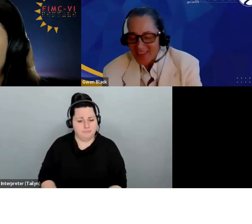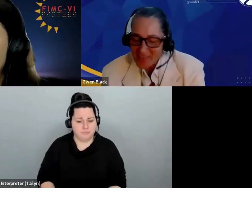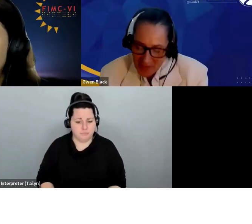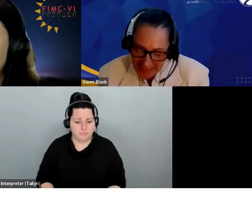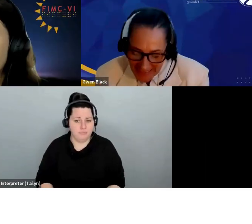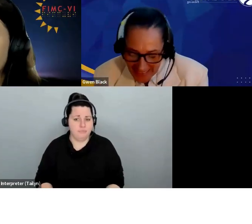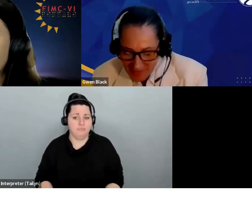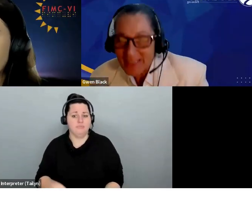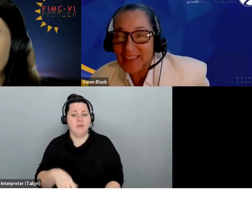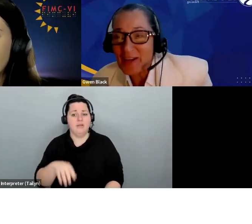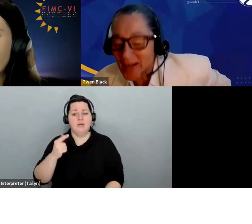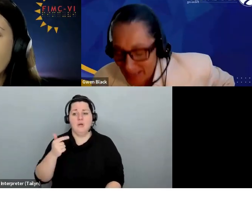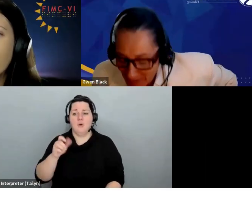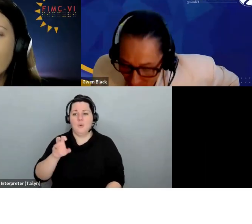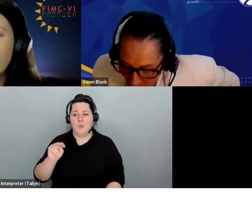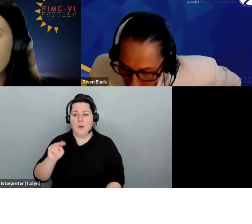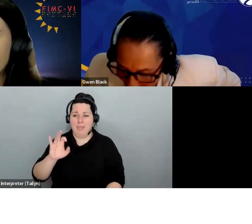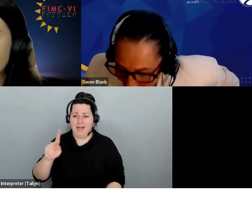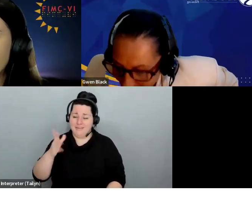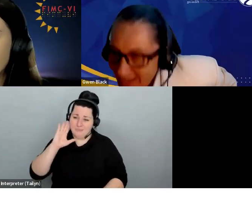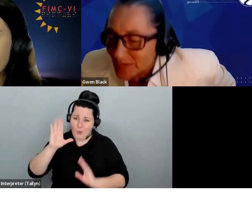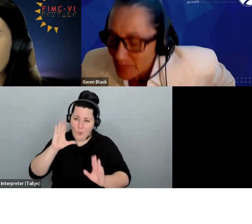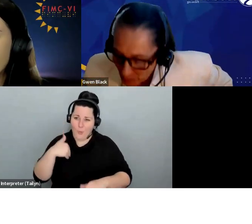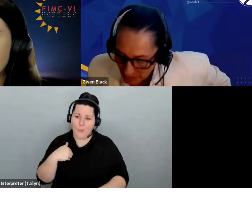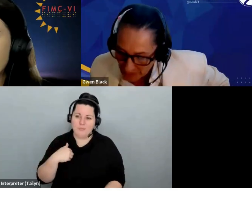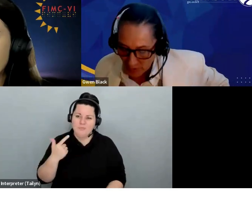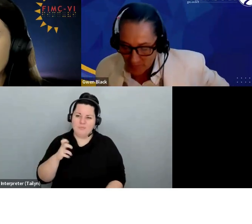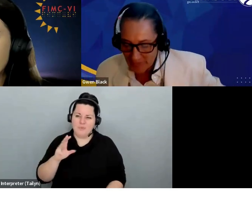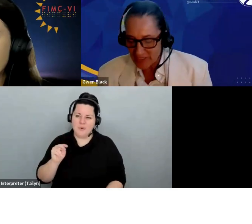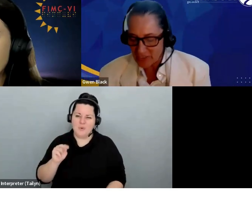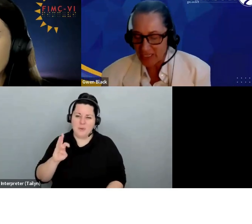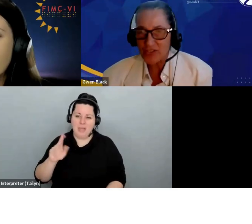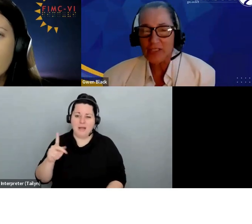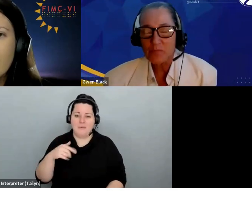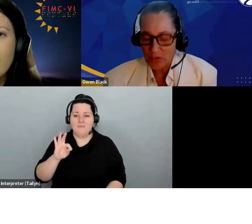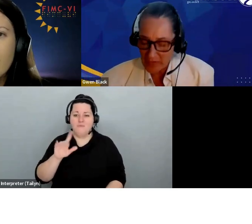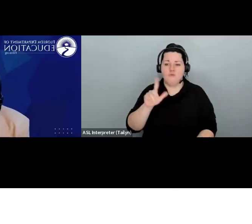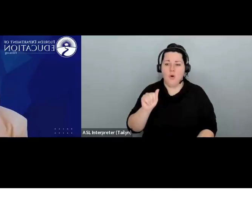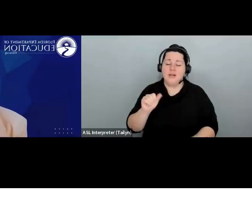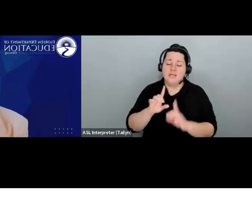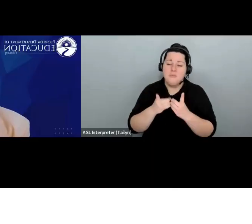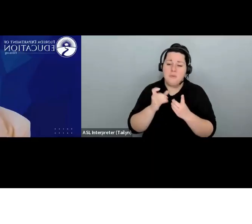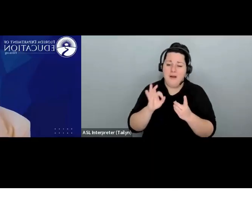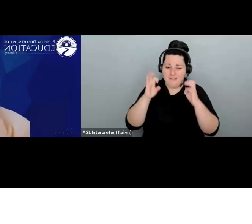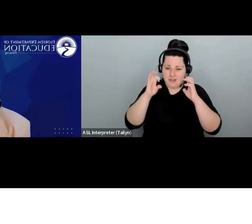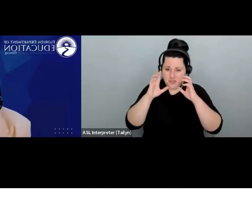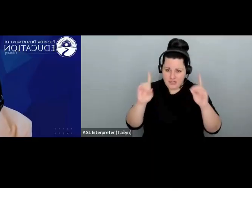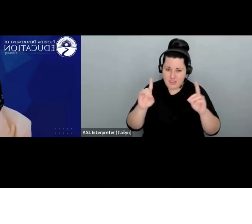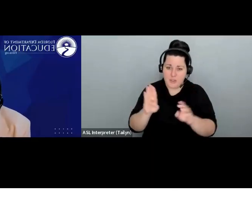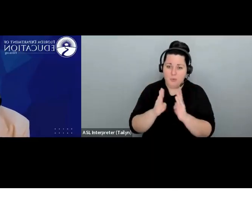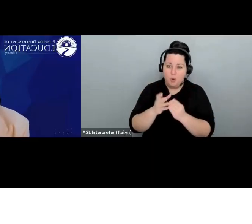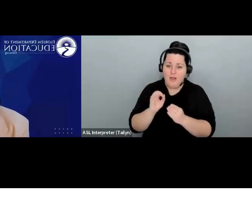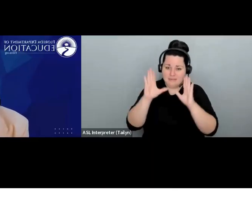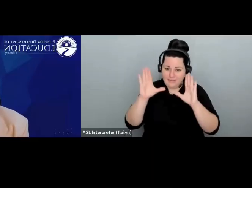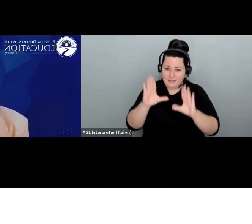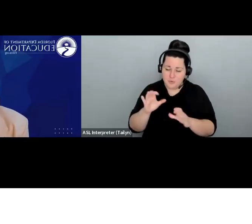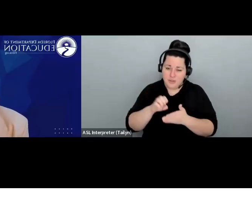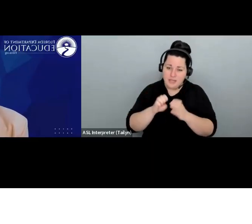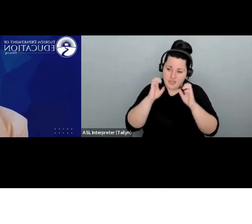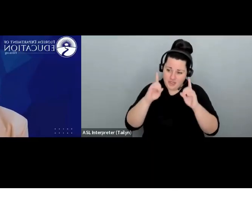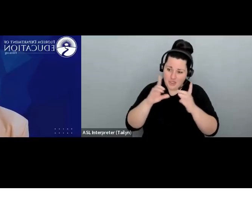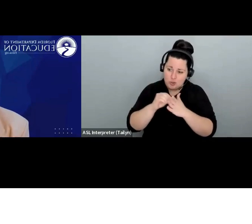Good afternoon, everyone. Hello, I am Gwen Black. I am the Florida Department of Education, Bureau of Exceptional Education and Student